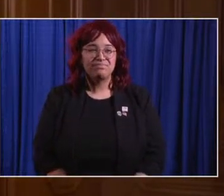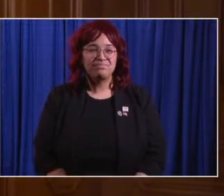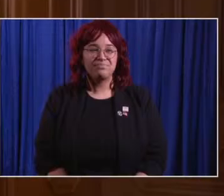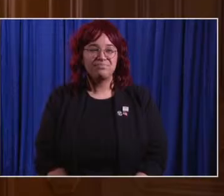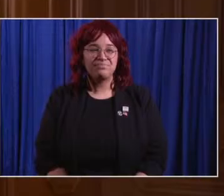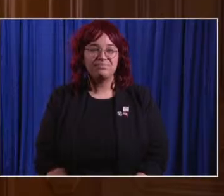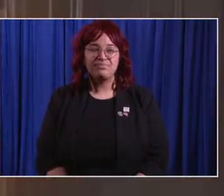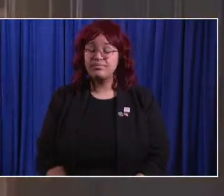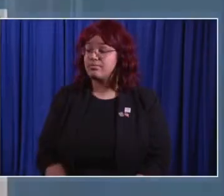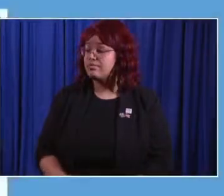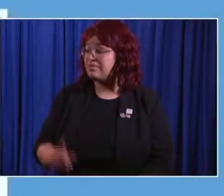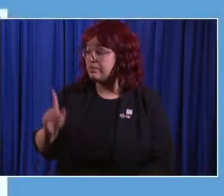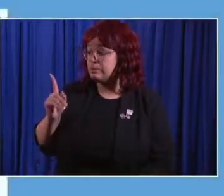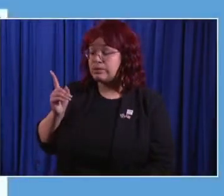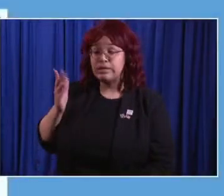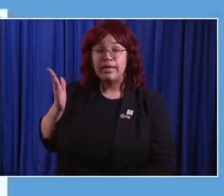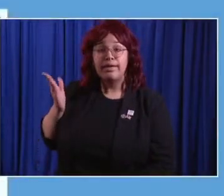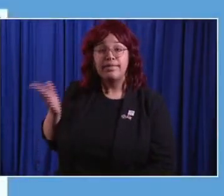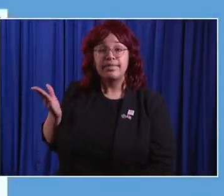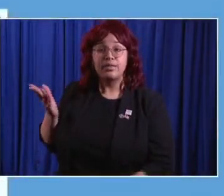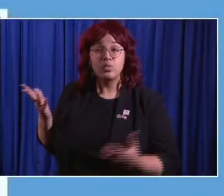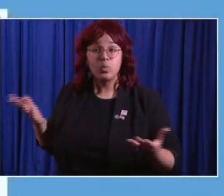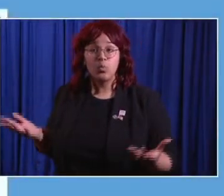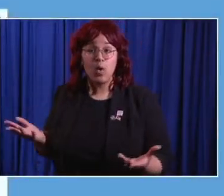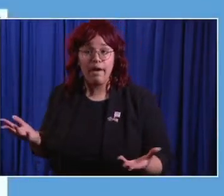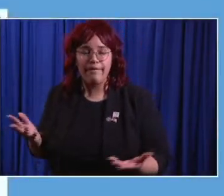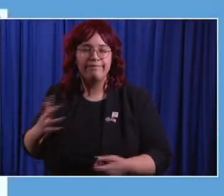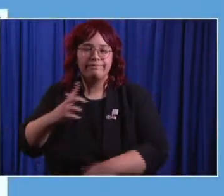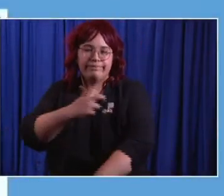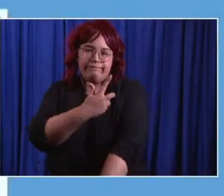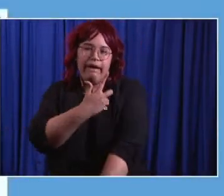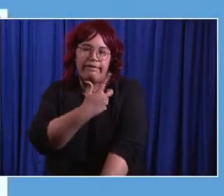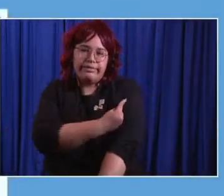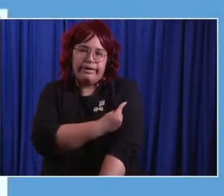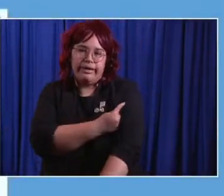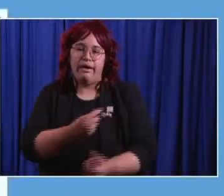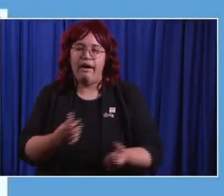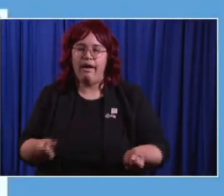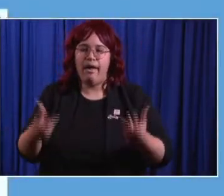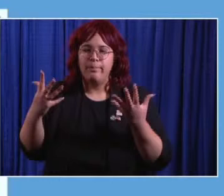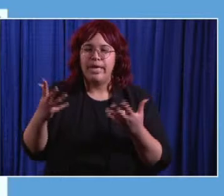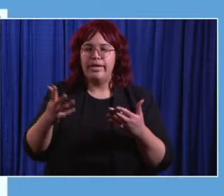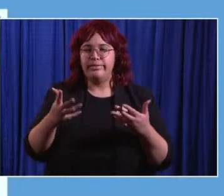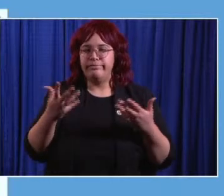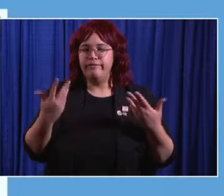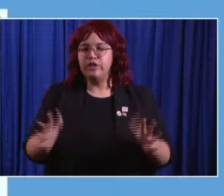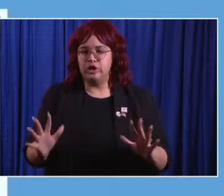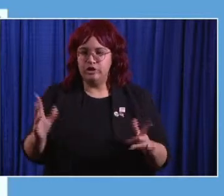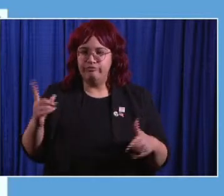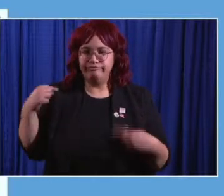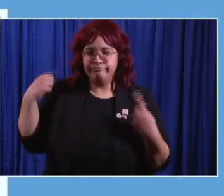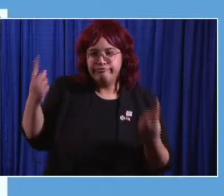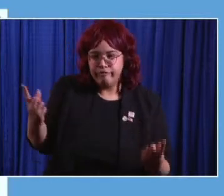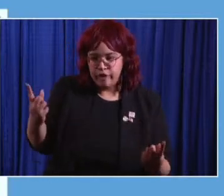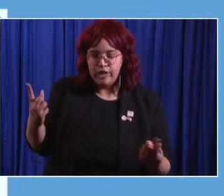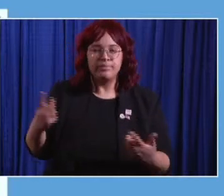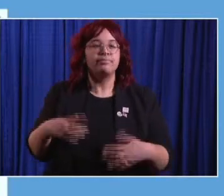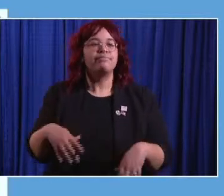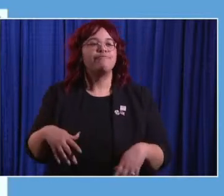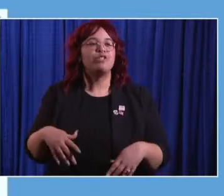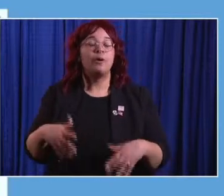This is our vaccine slides, and we have seen the number of vaccines go down